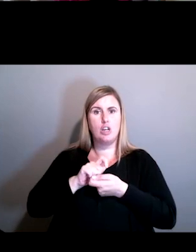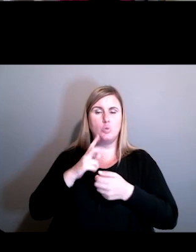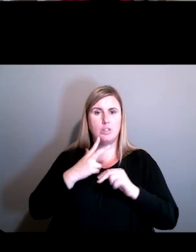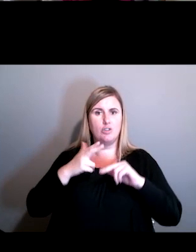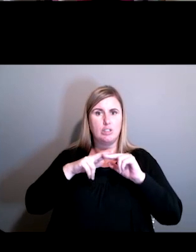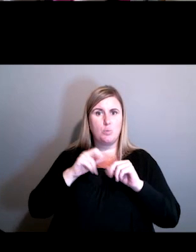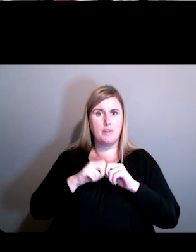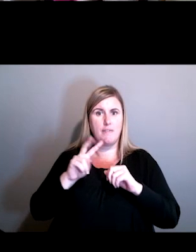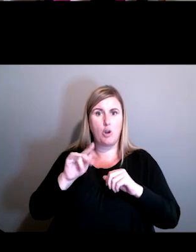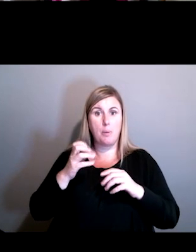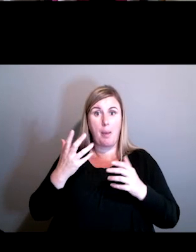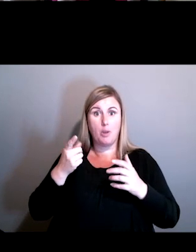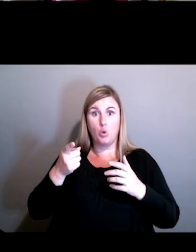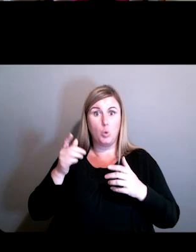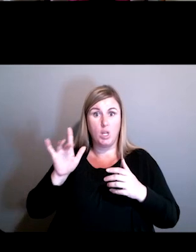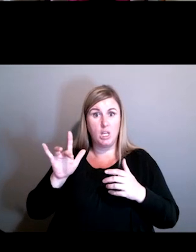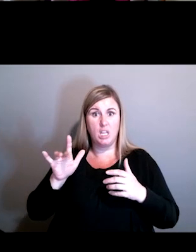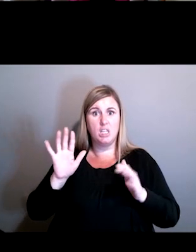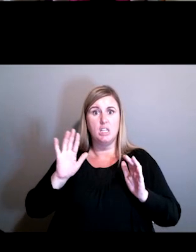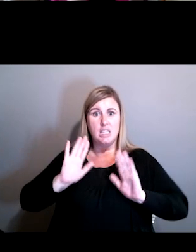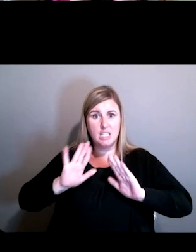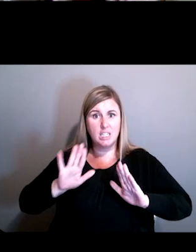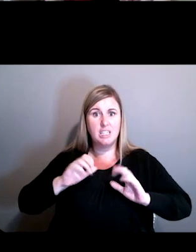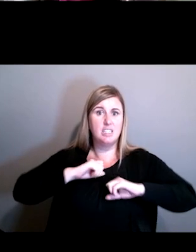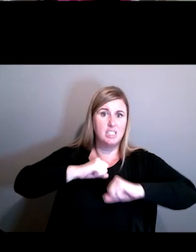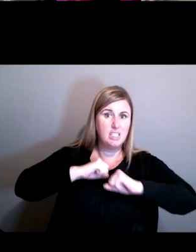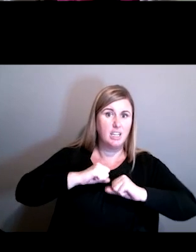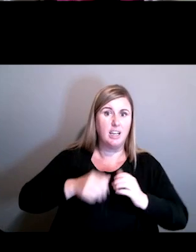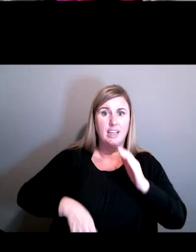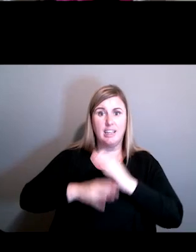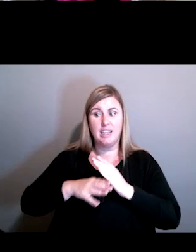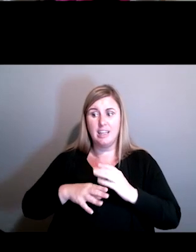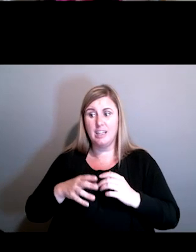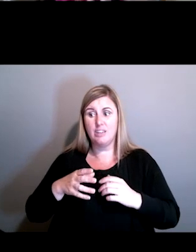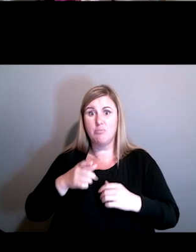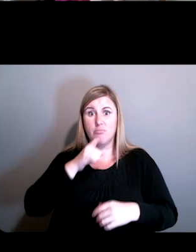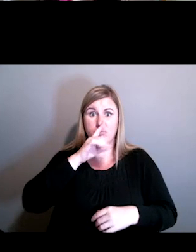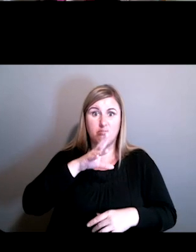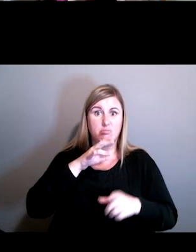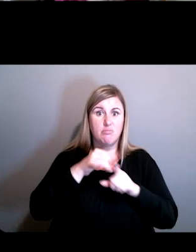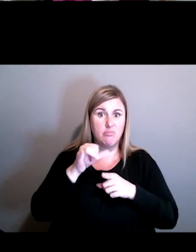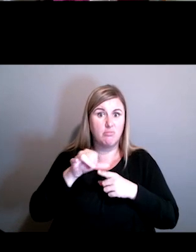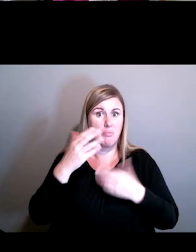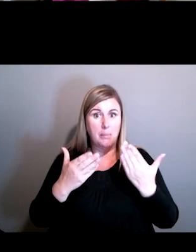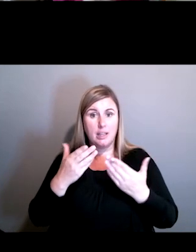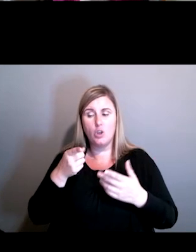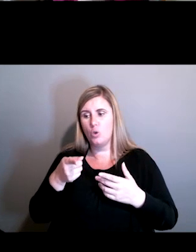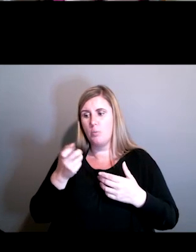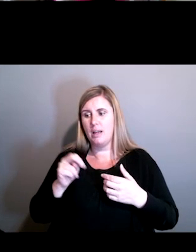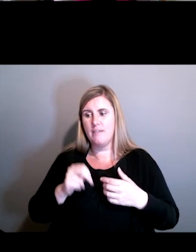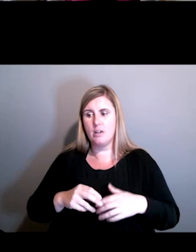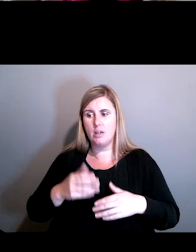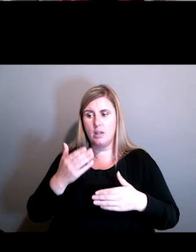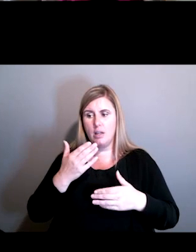might start kicking the machine, you might throw out some choice words, and eventually you might even put your hand in the machine and try to get the snack